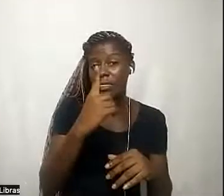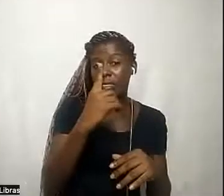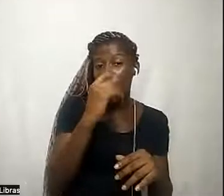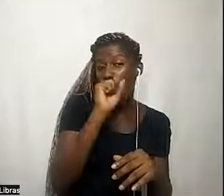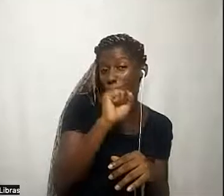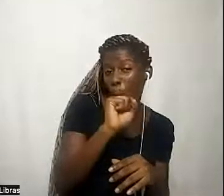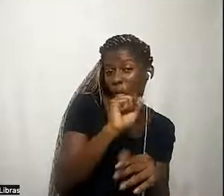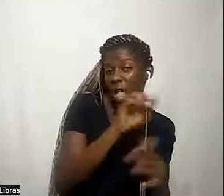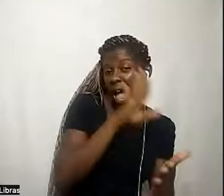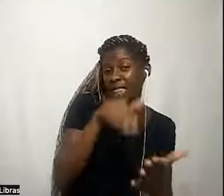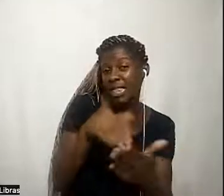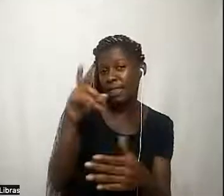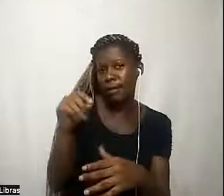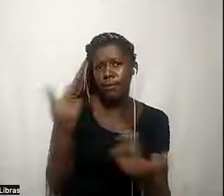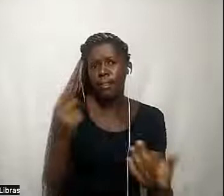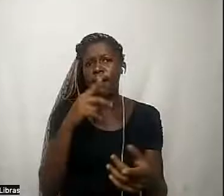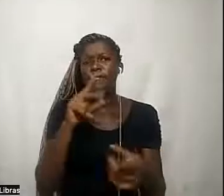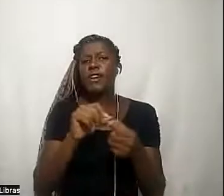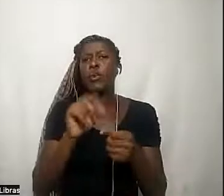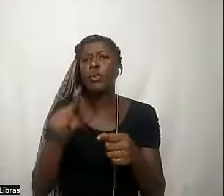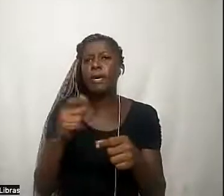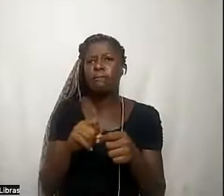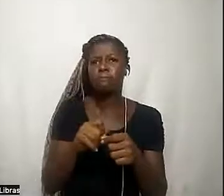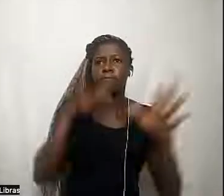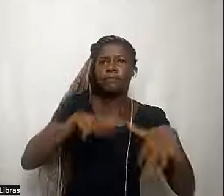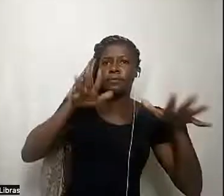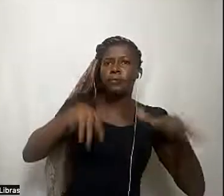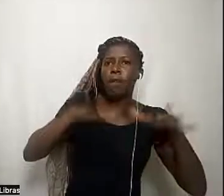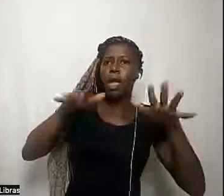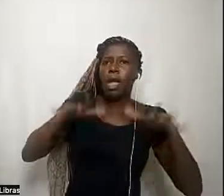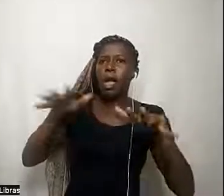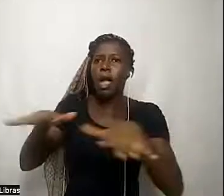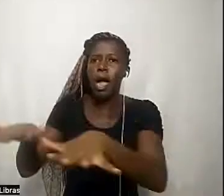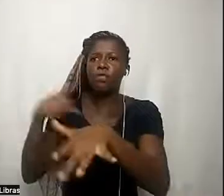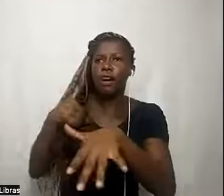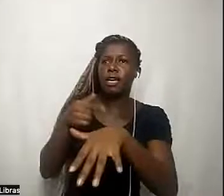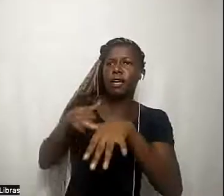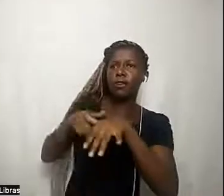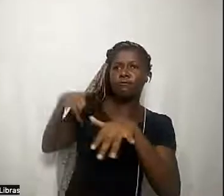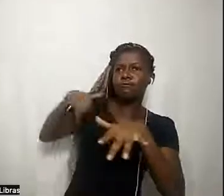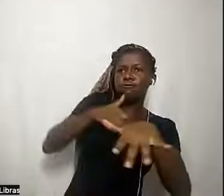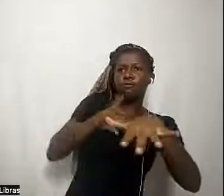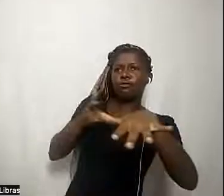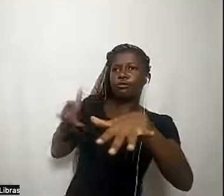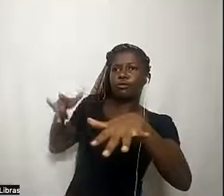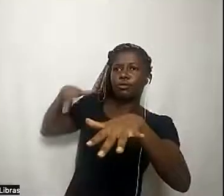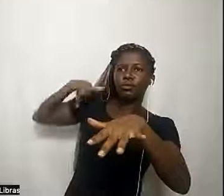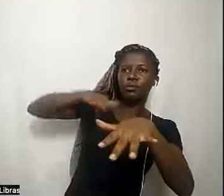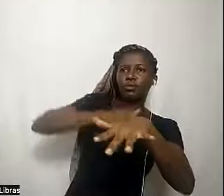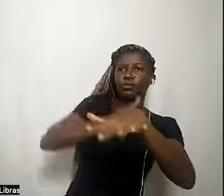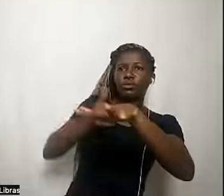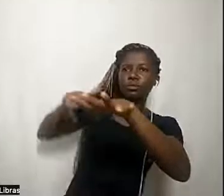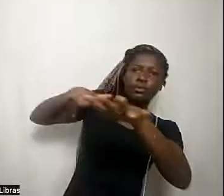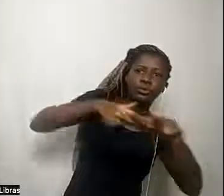that? Will you go after the animal on the sea, on the ocean, to count how many albatrosses are